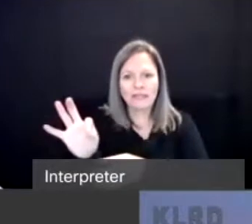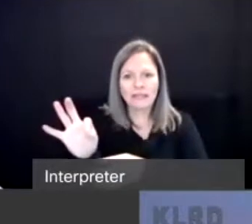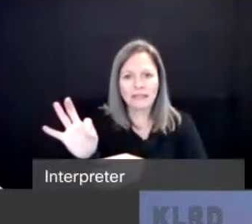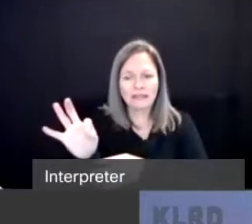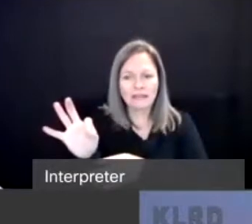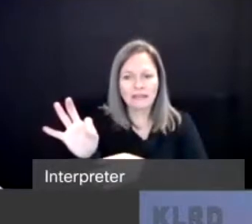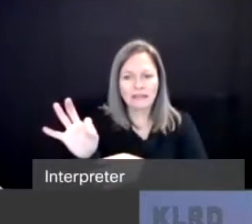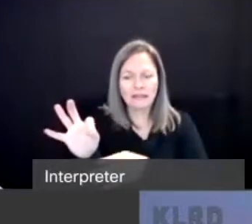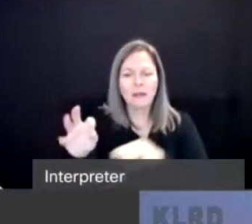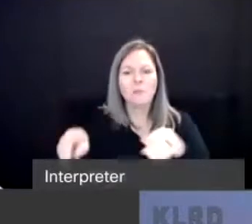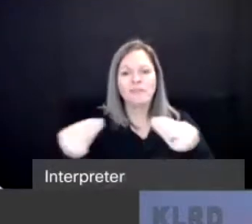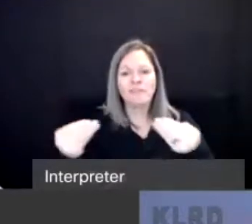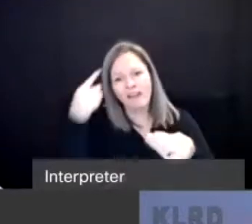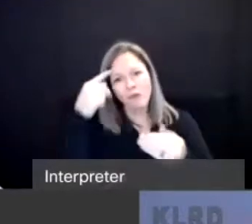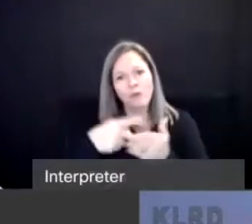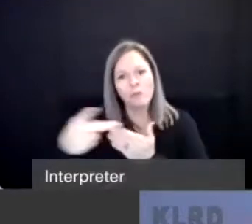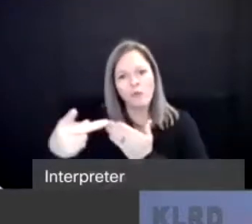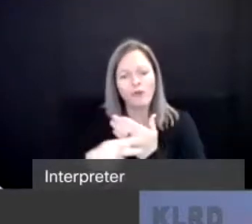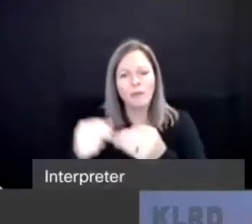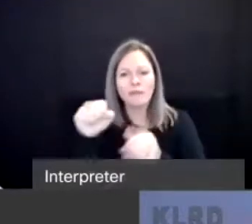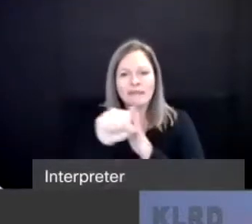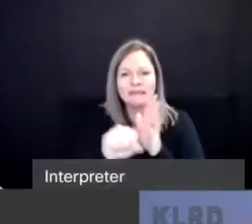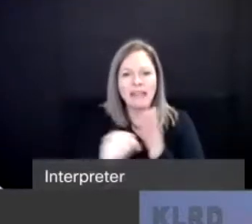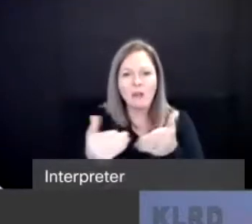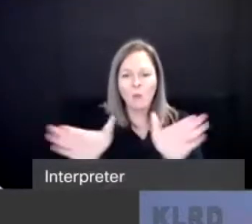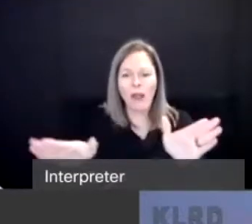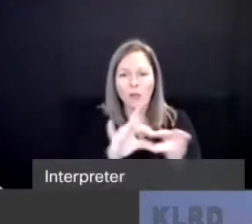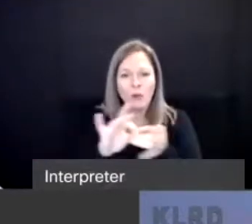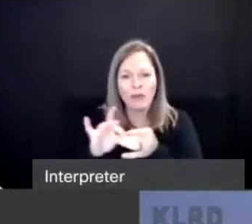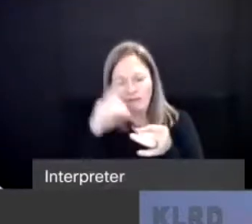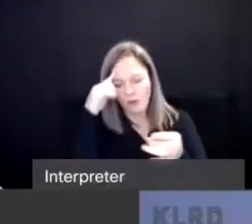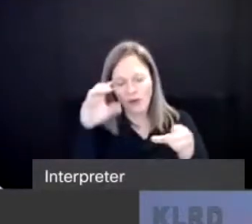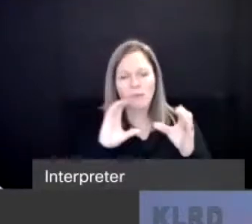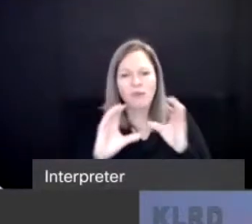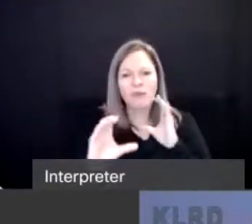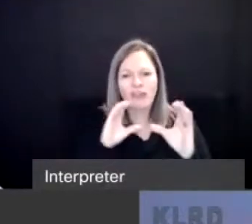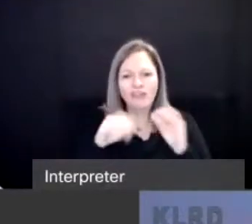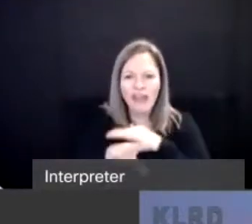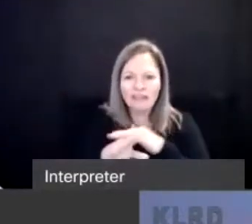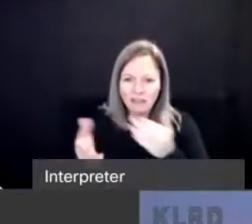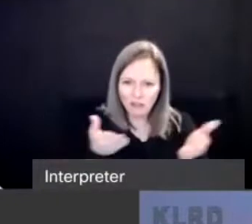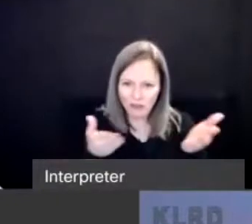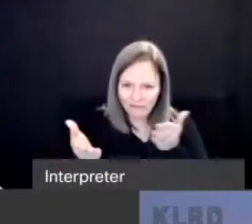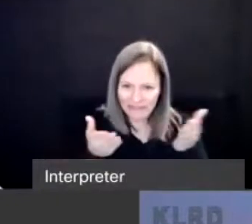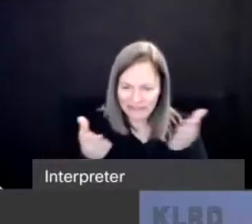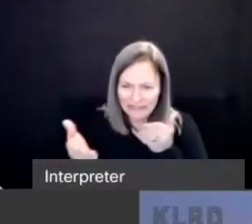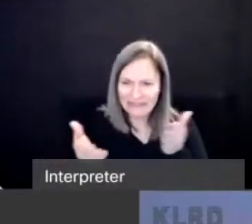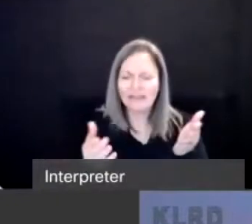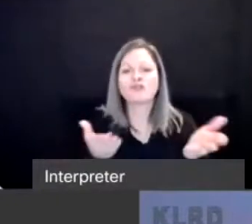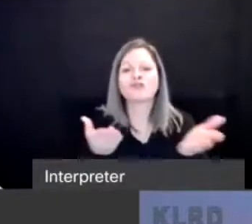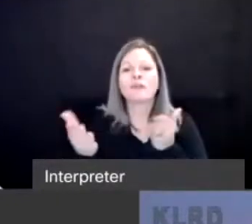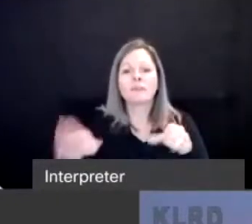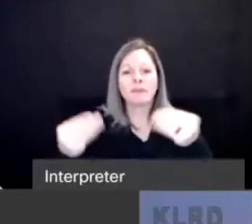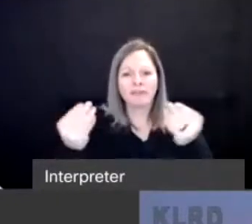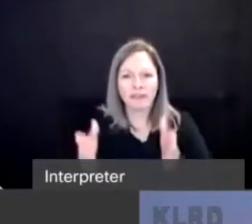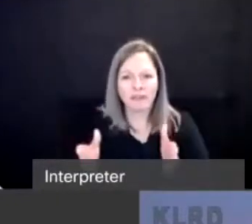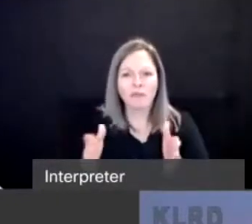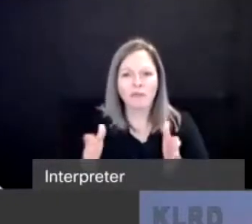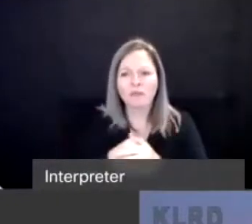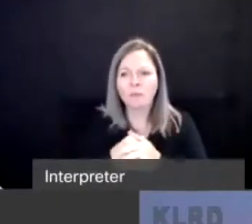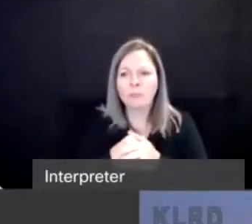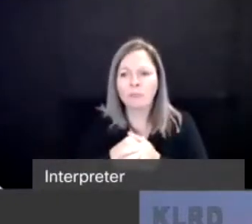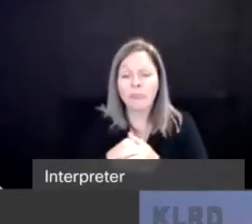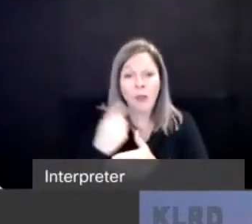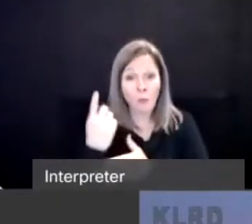provide for a program of statewide coordination for communication access services and service providers. And one